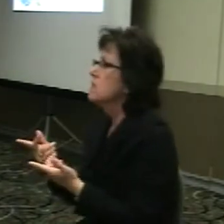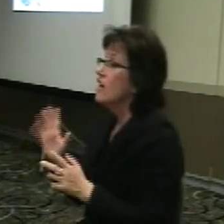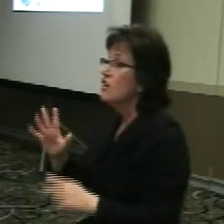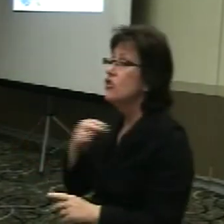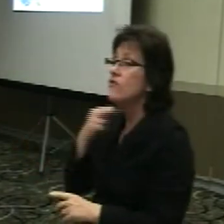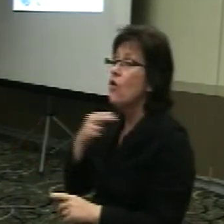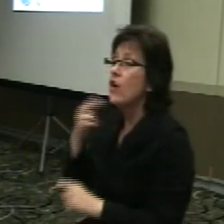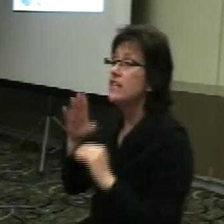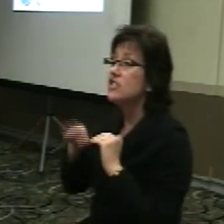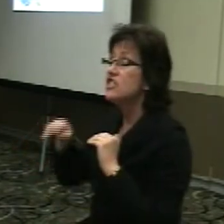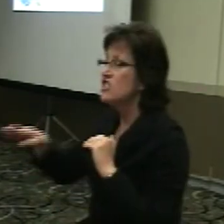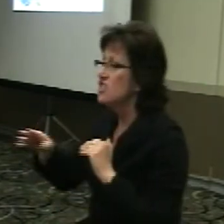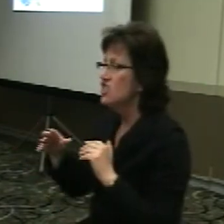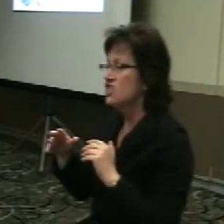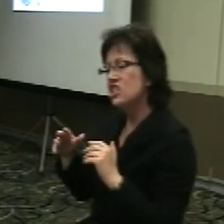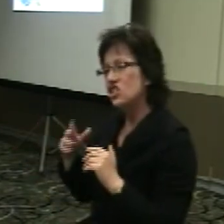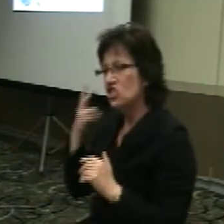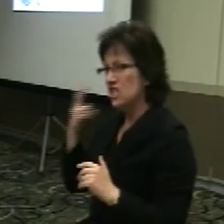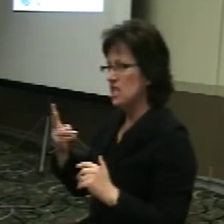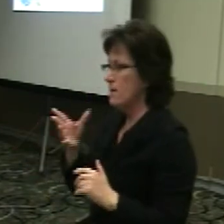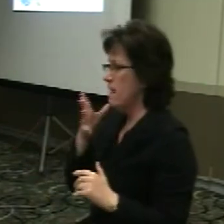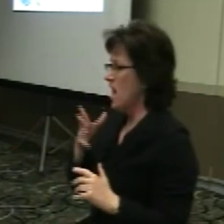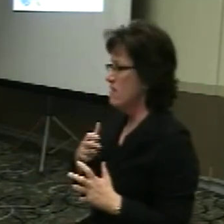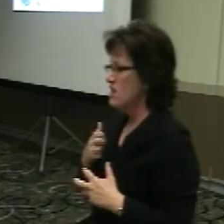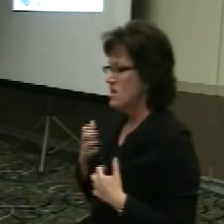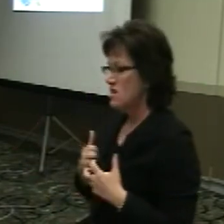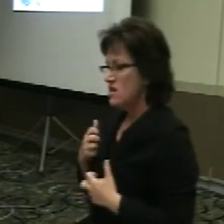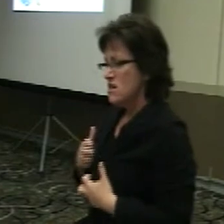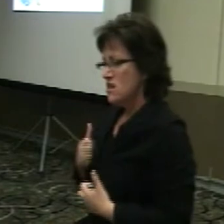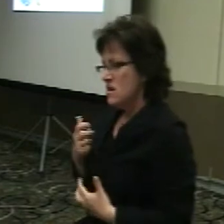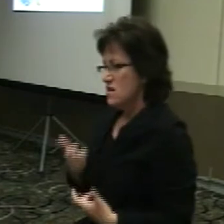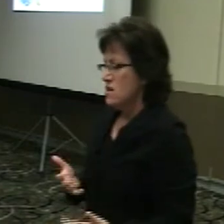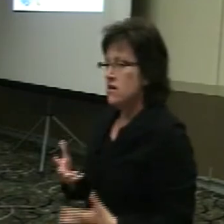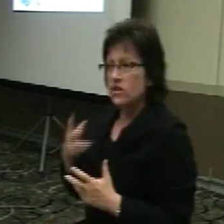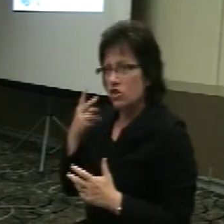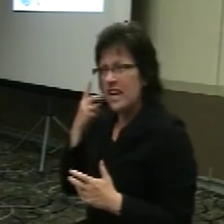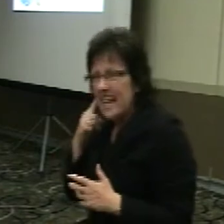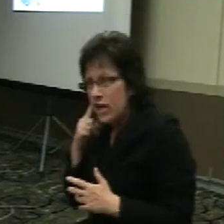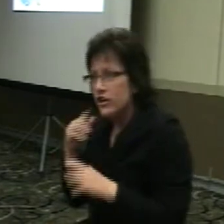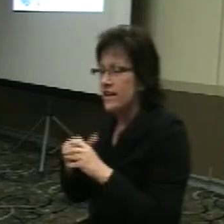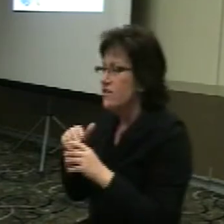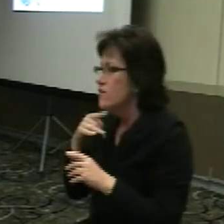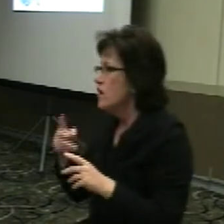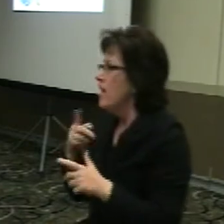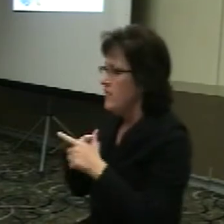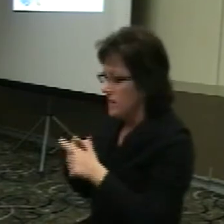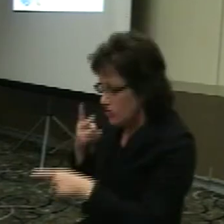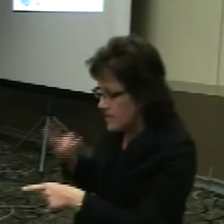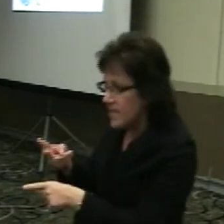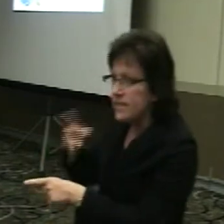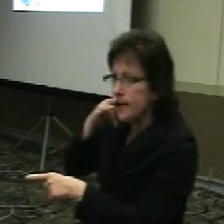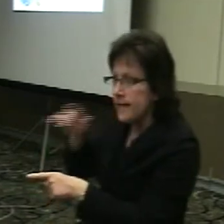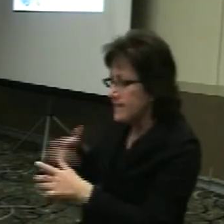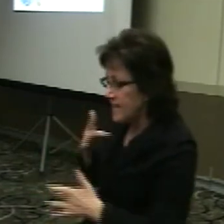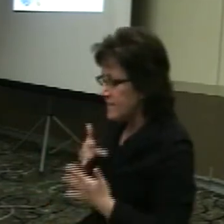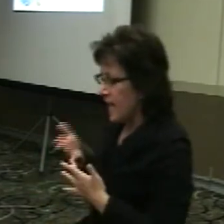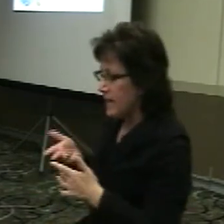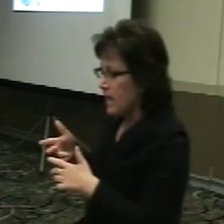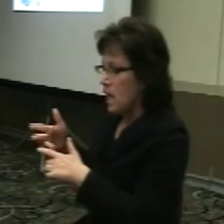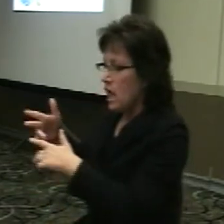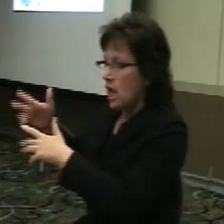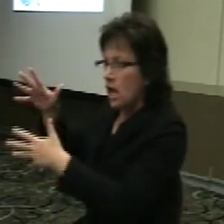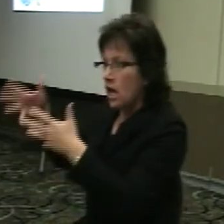of voice. All of a sudden you can tell mom starts getting exasperated, and as that starts to show you can just hear the kid's anxiety build. But we begin